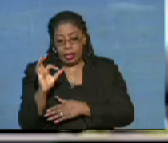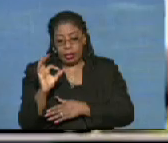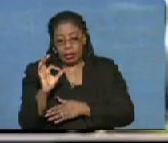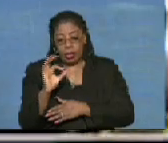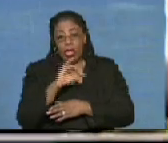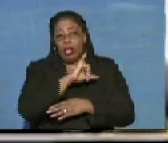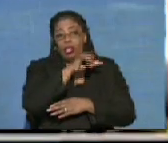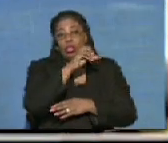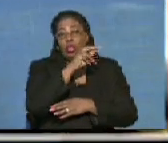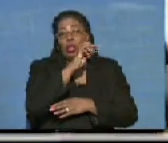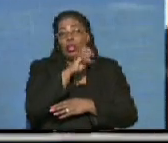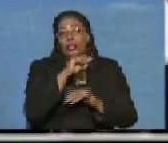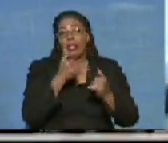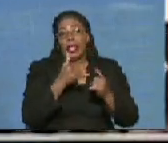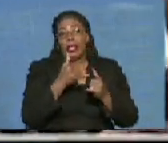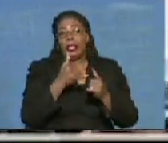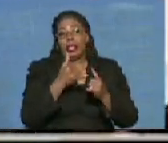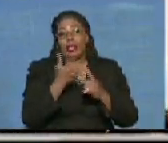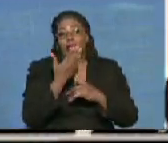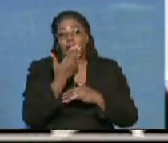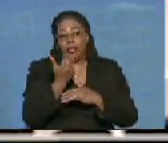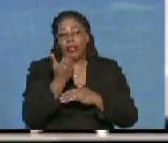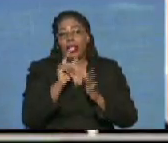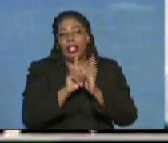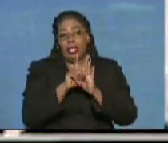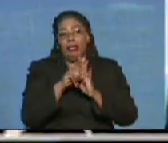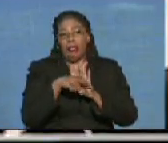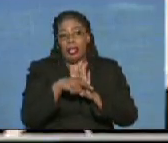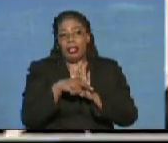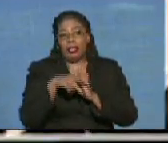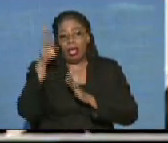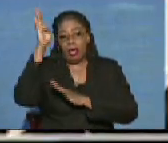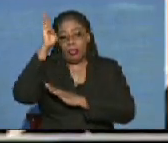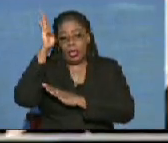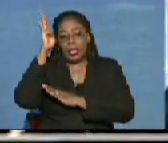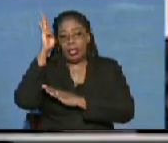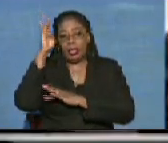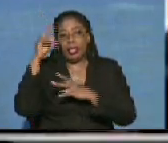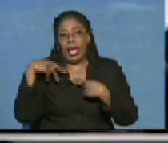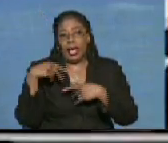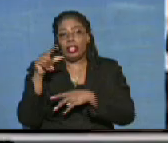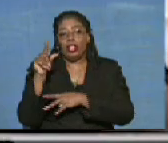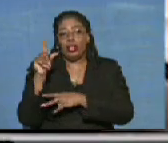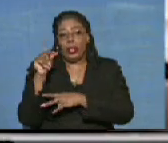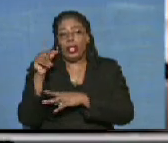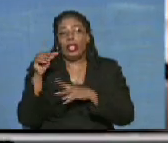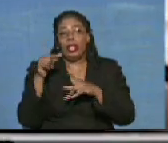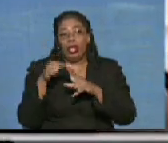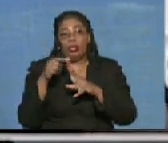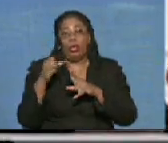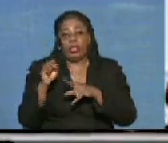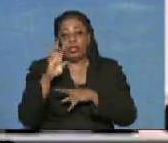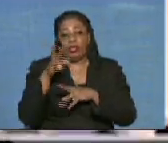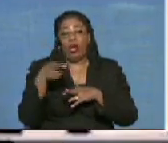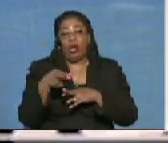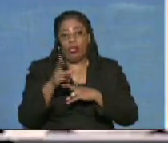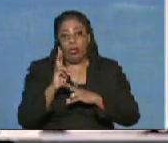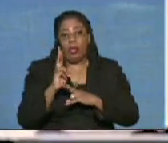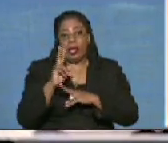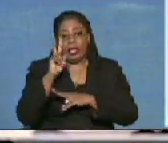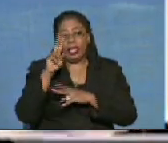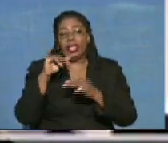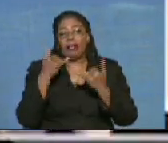minutes of play, finished with 2 points and 3 rebounds. As for Buddy Buckets, he would pour in 20 points and 4 rebounds in 32 minutes of